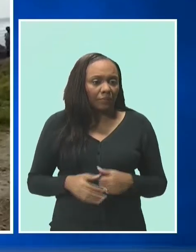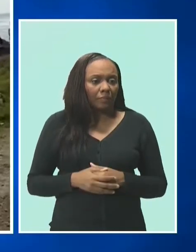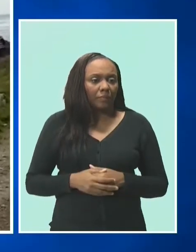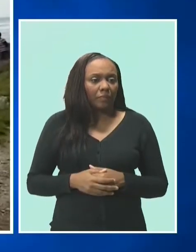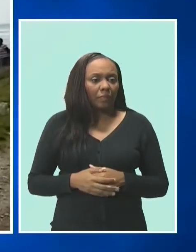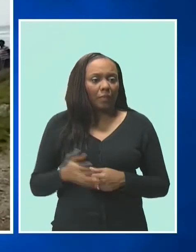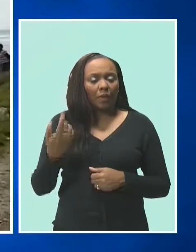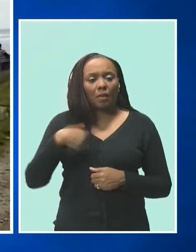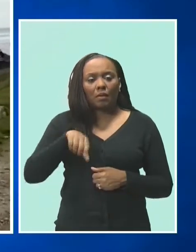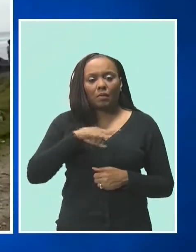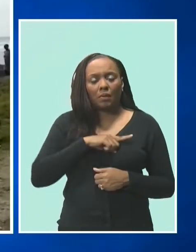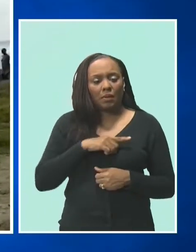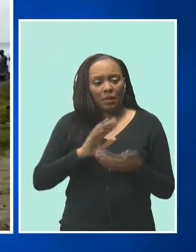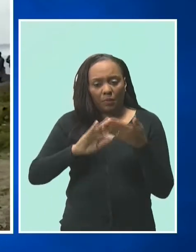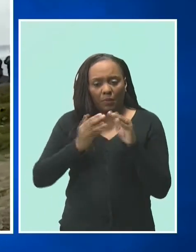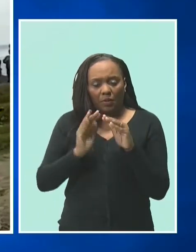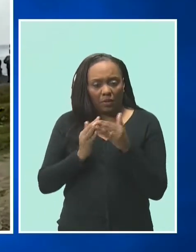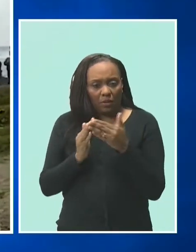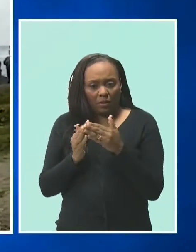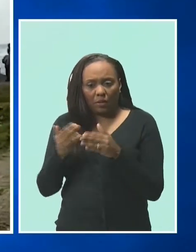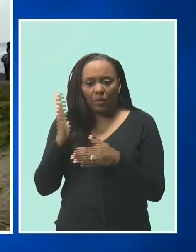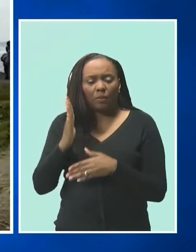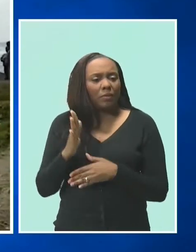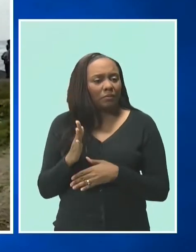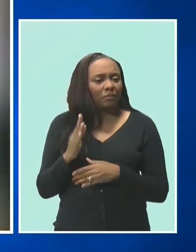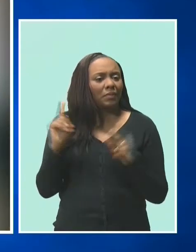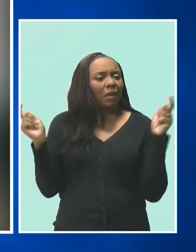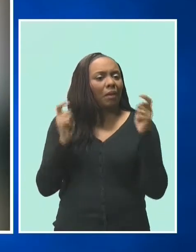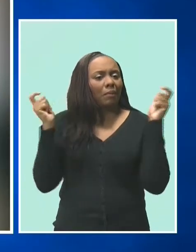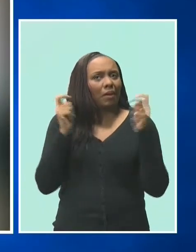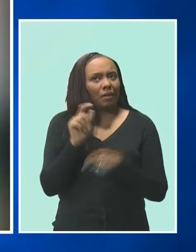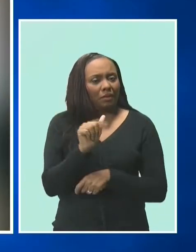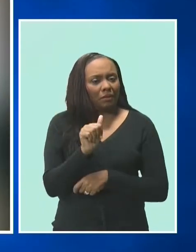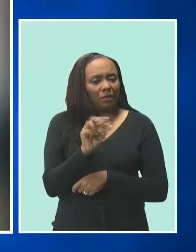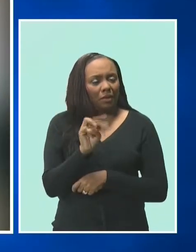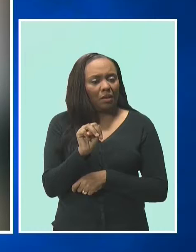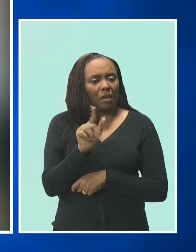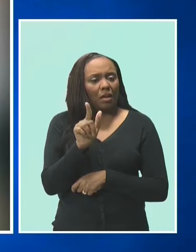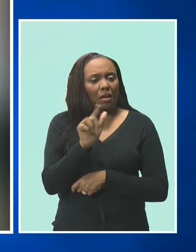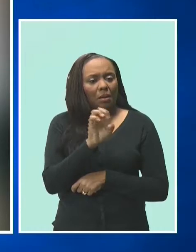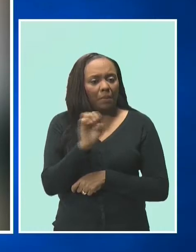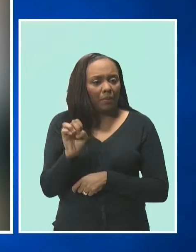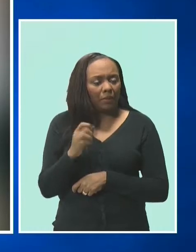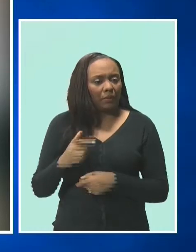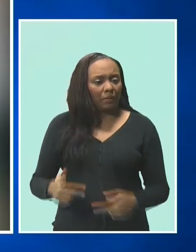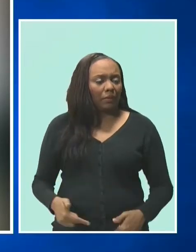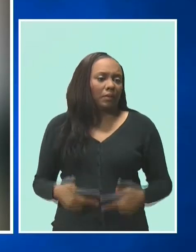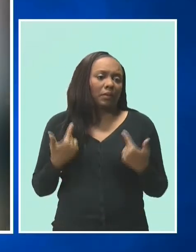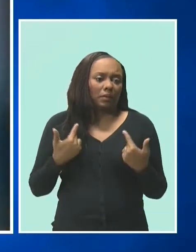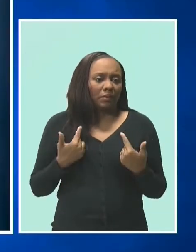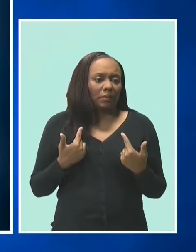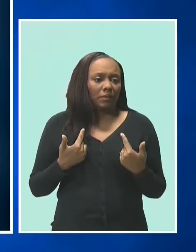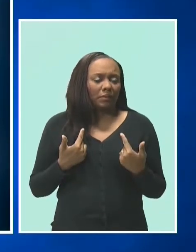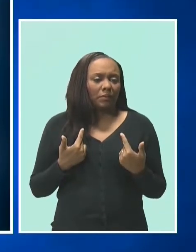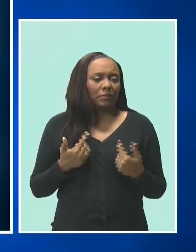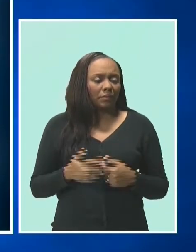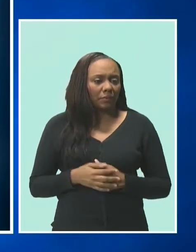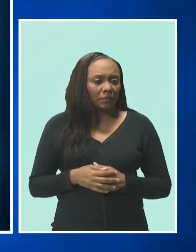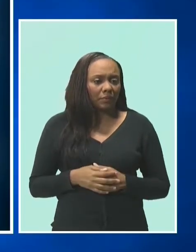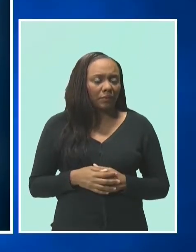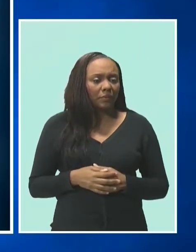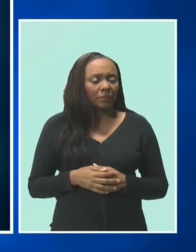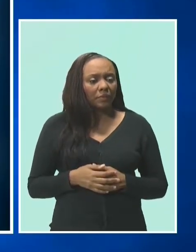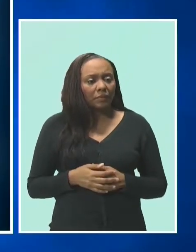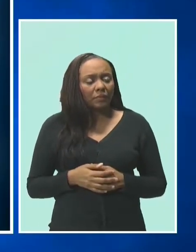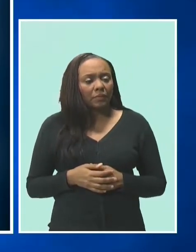community, we have to find a way to celebrate Amali's life. It is fair, I suppose,